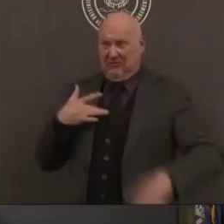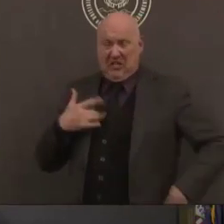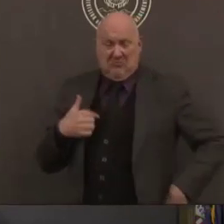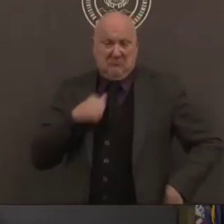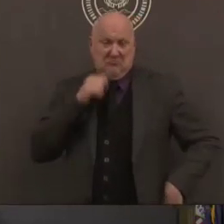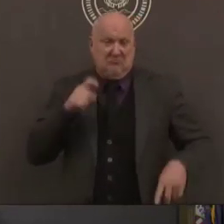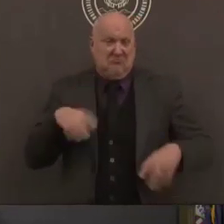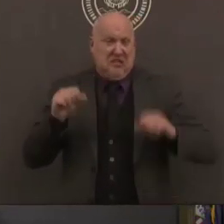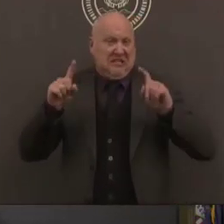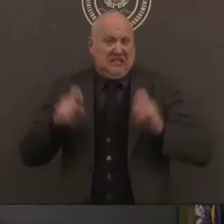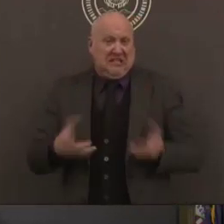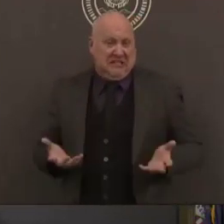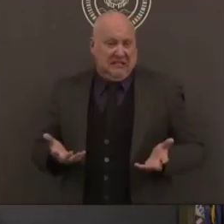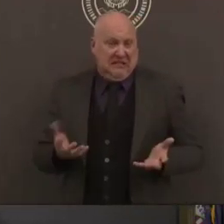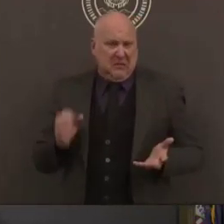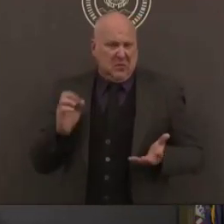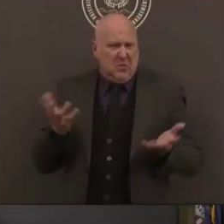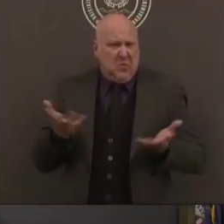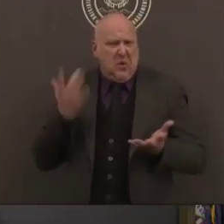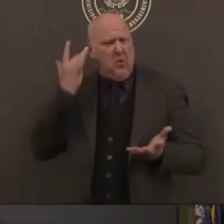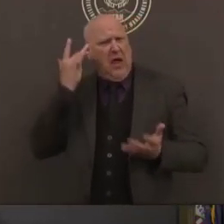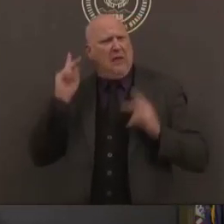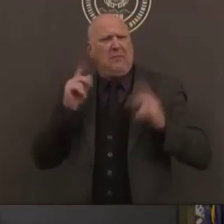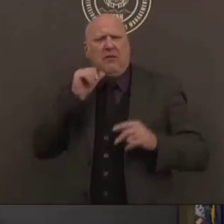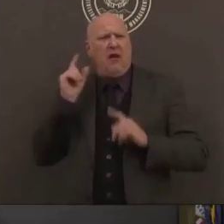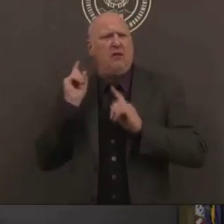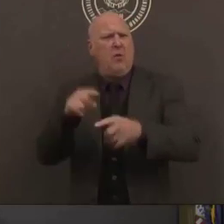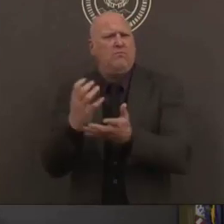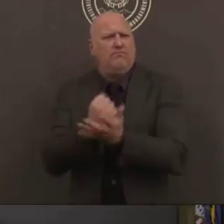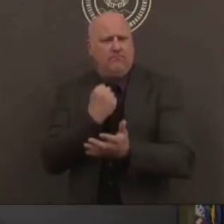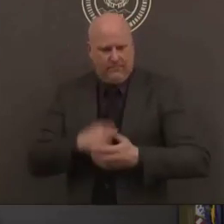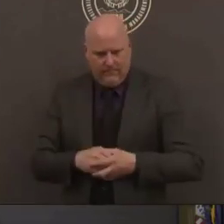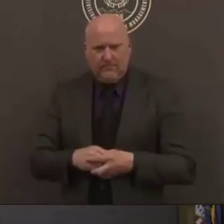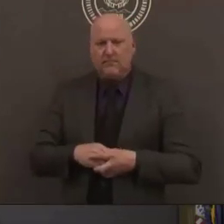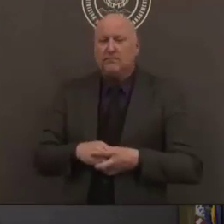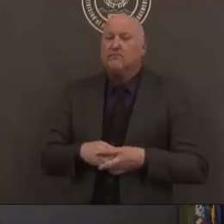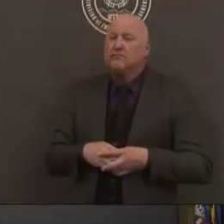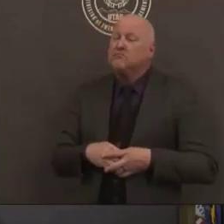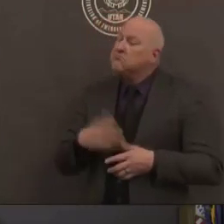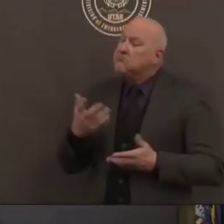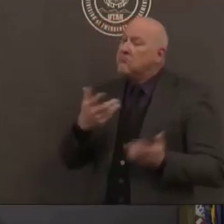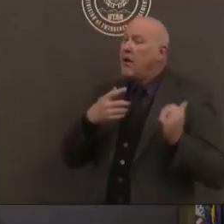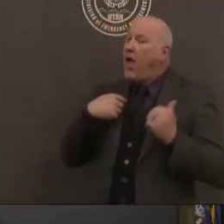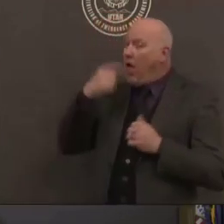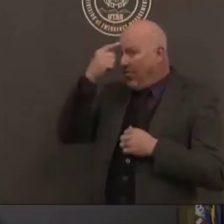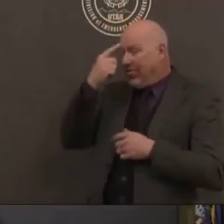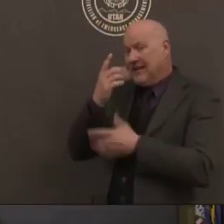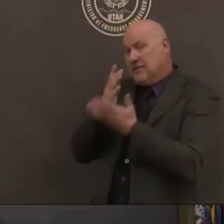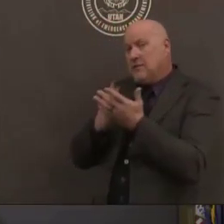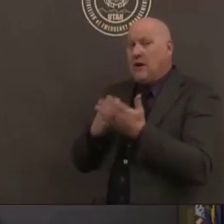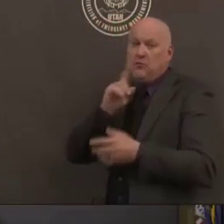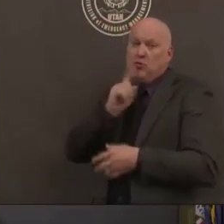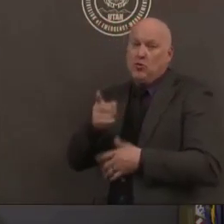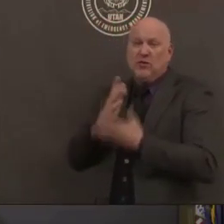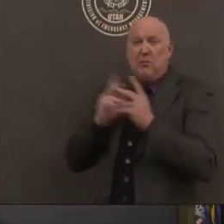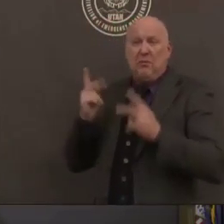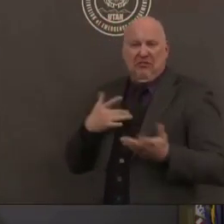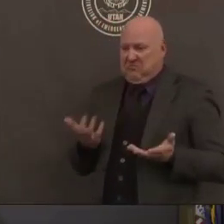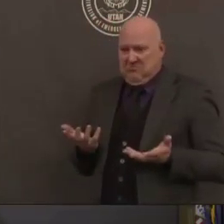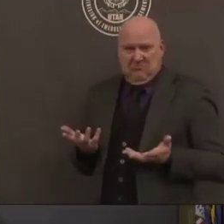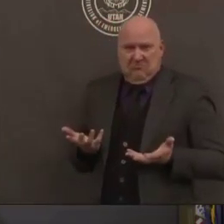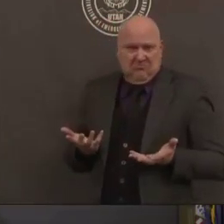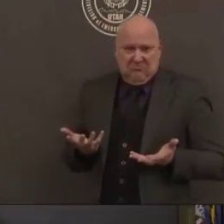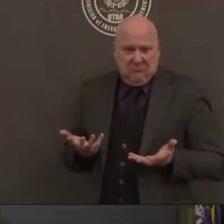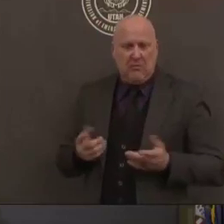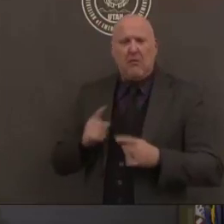so that is part of it, perhaps. And then we hear these anecdotal elements that was mentioned earlier about people potentially being turned away.